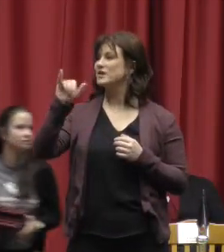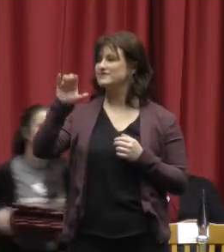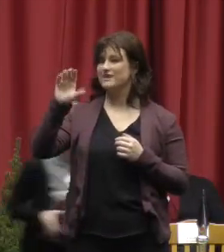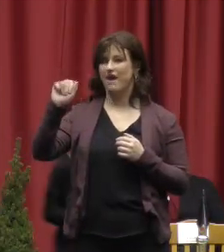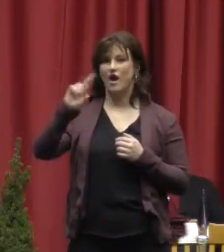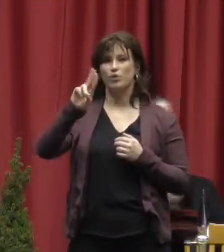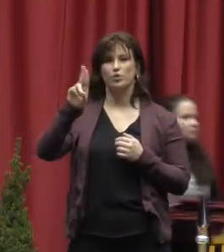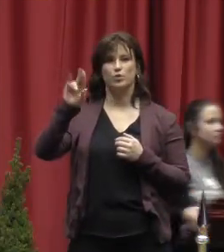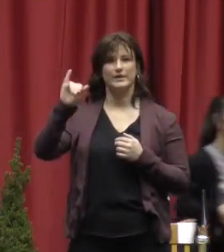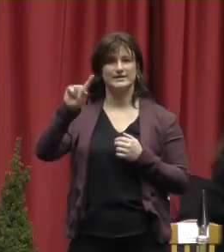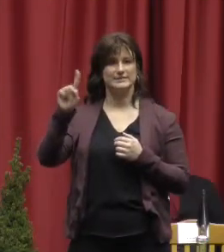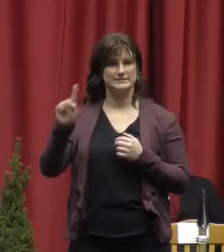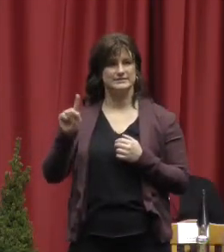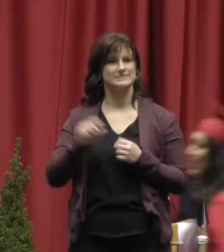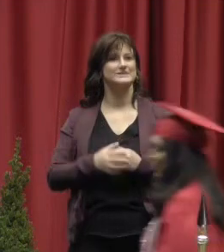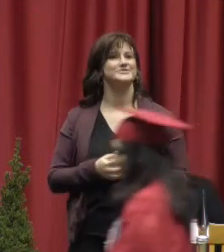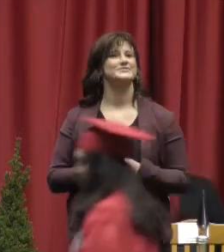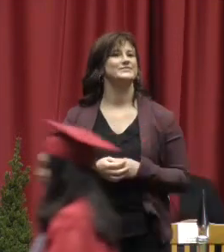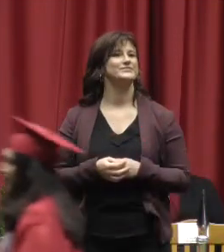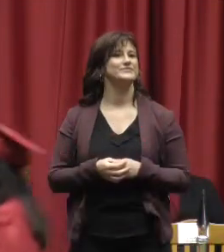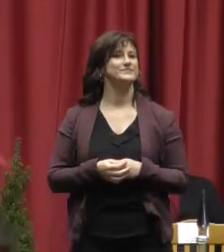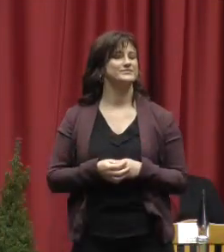Ruiz.